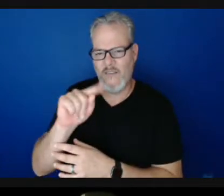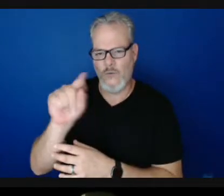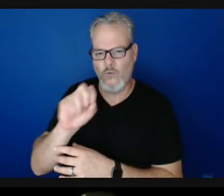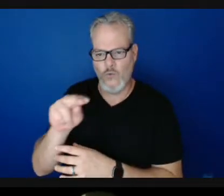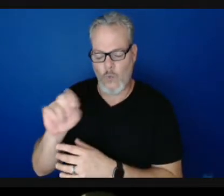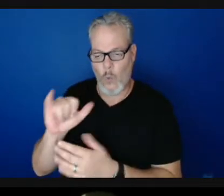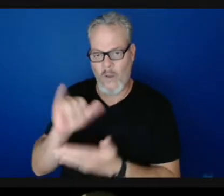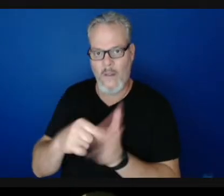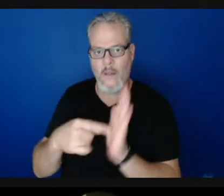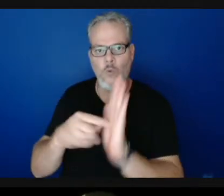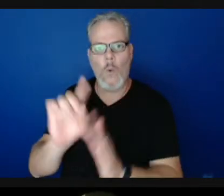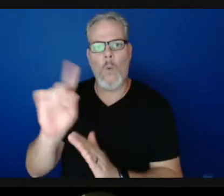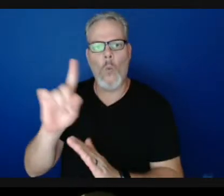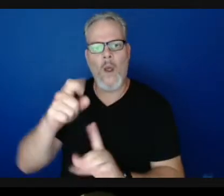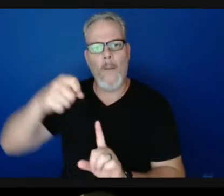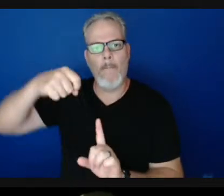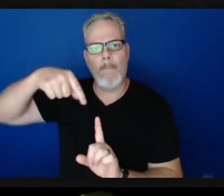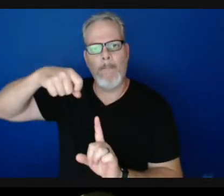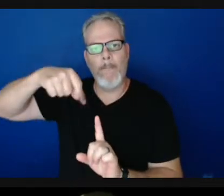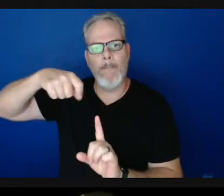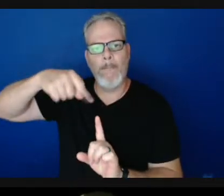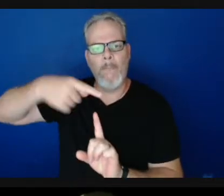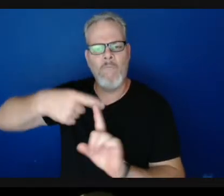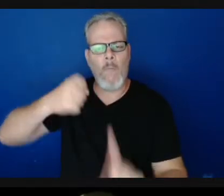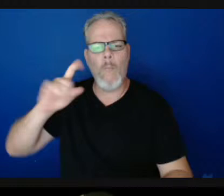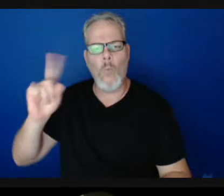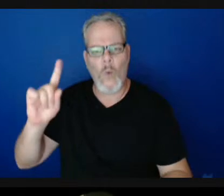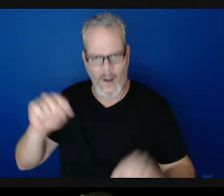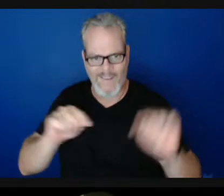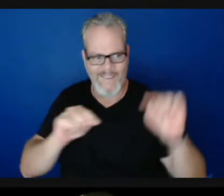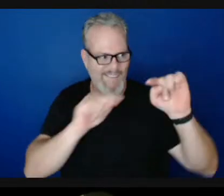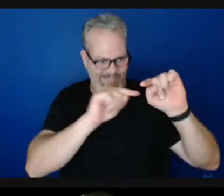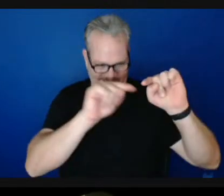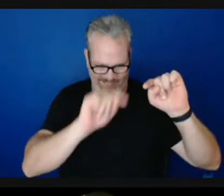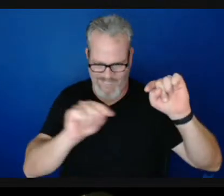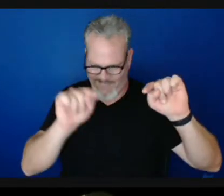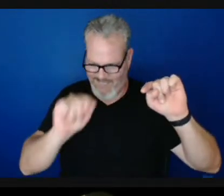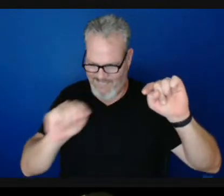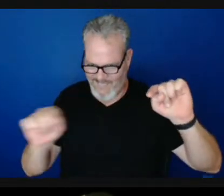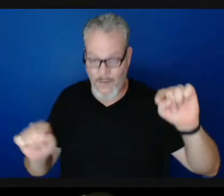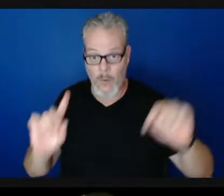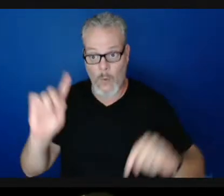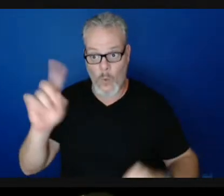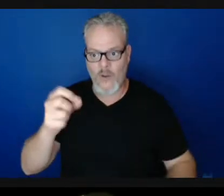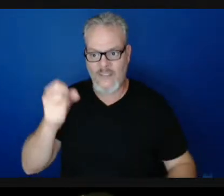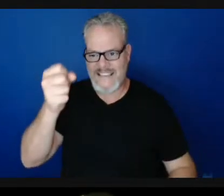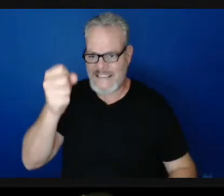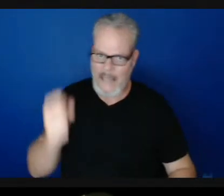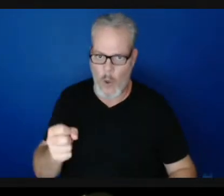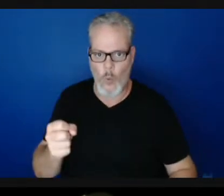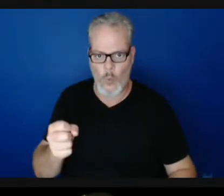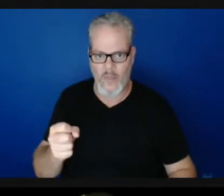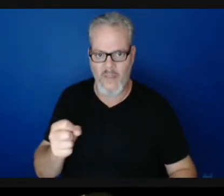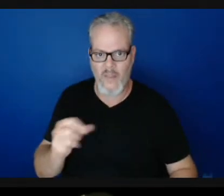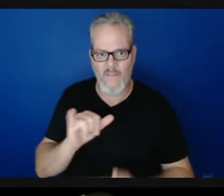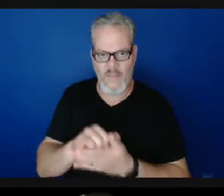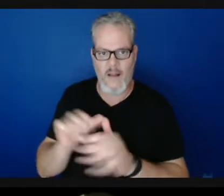scale. It looks like you're looking at less than 1 microradian, and it's focused south of Pu'u'o on the rift zone itself right now.